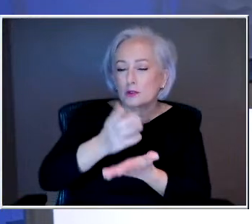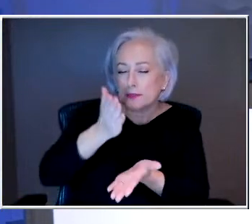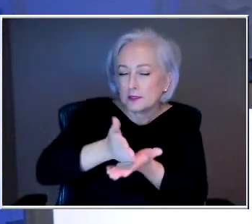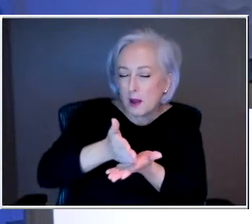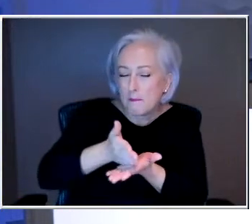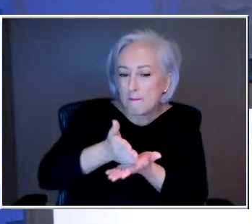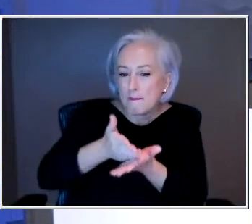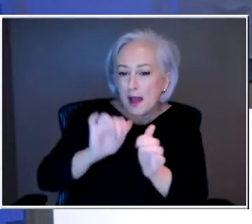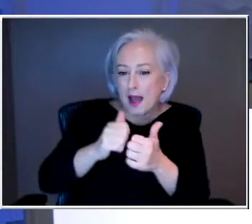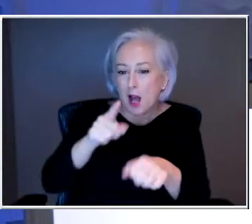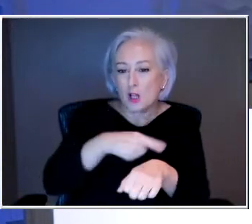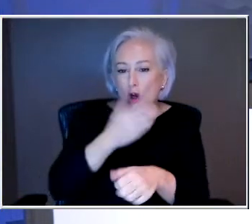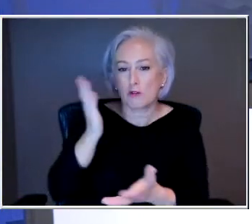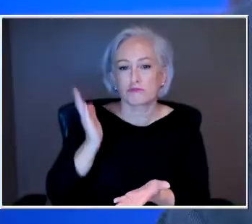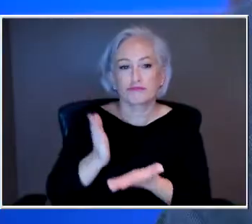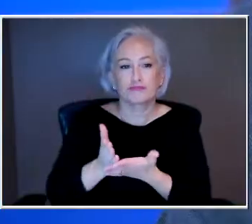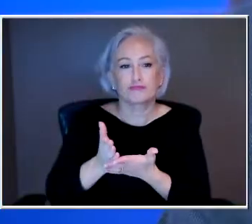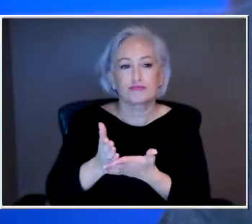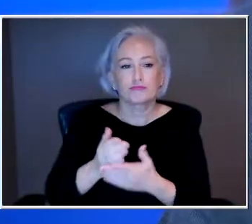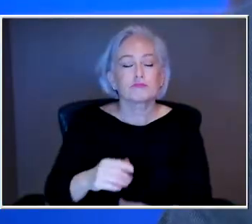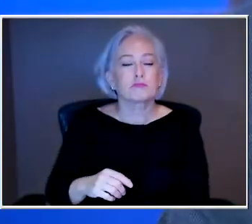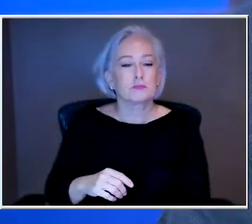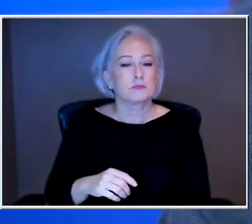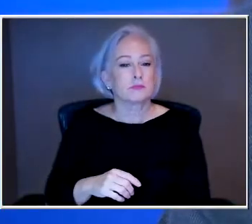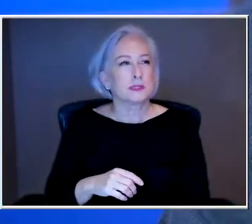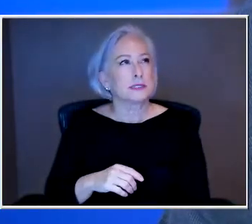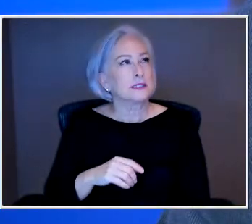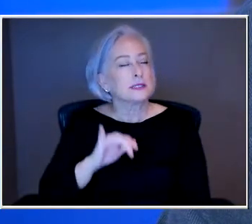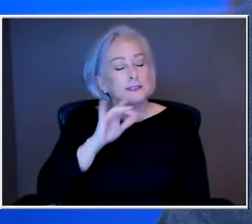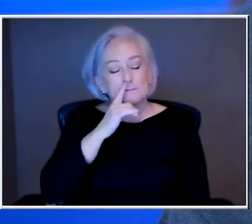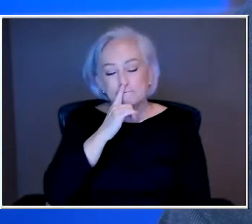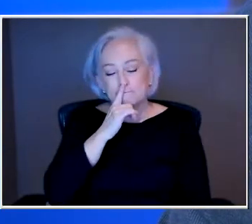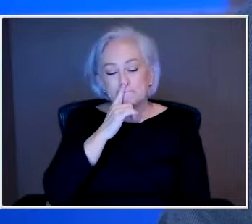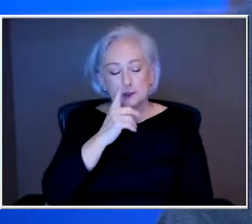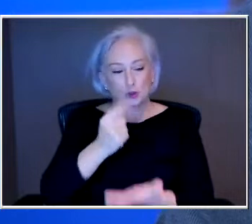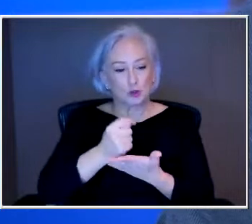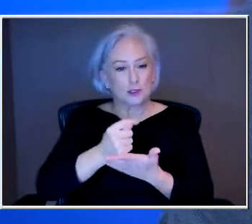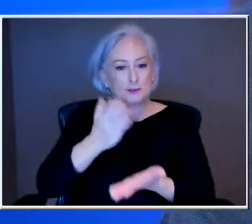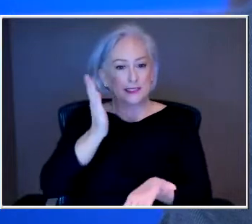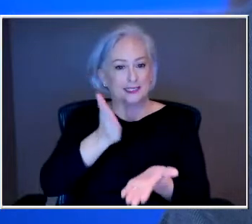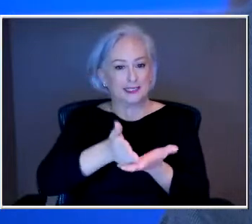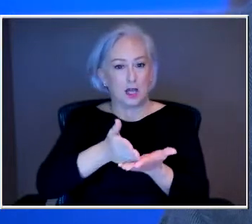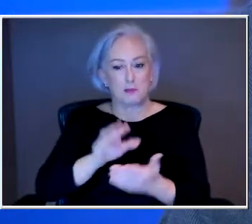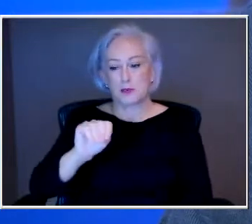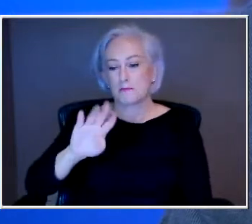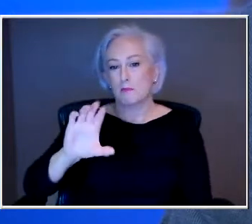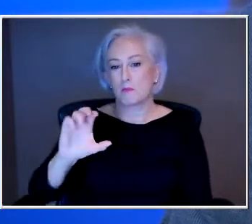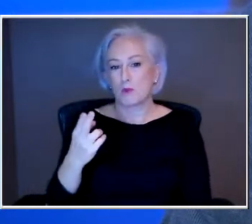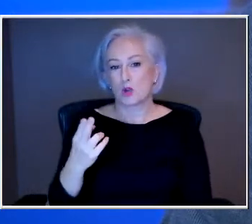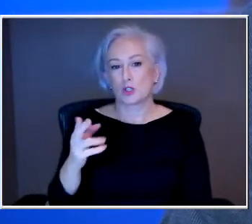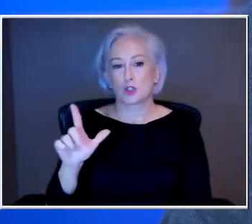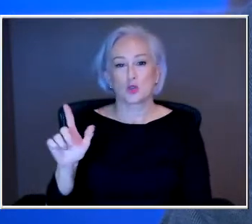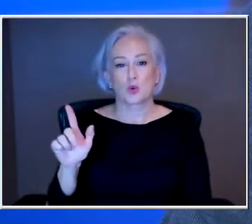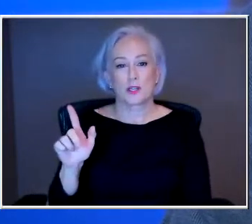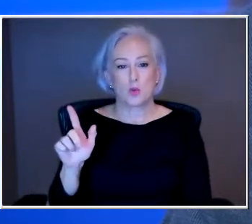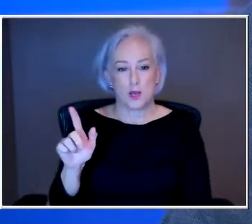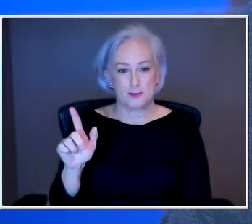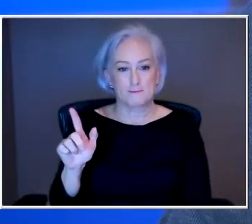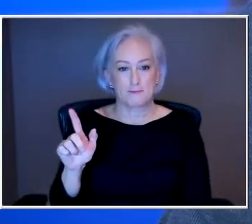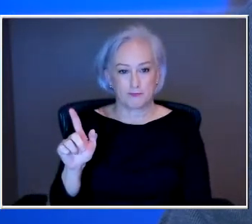been out of those treatments? It was March of 2021. So it's